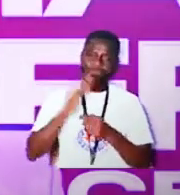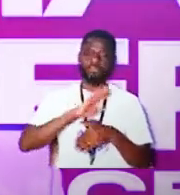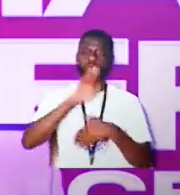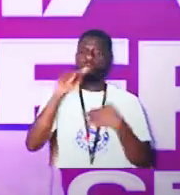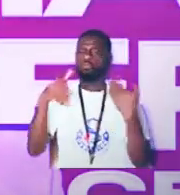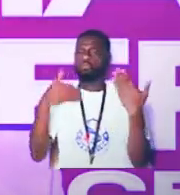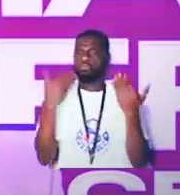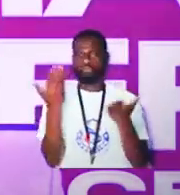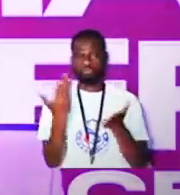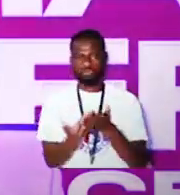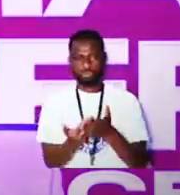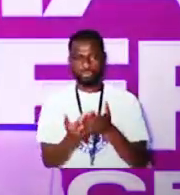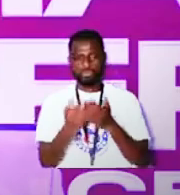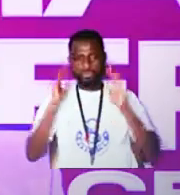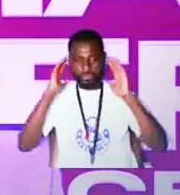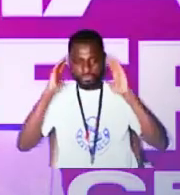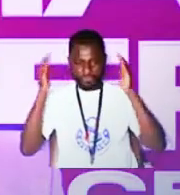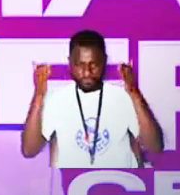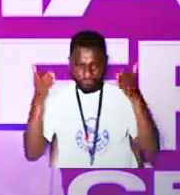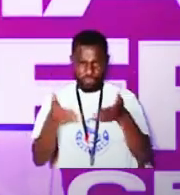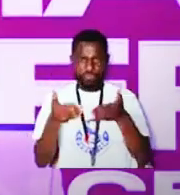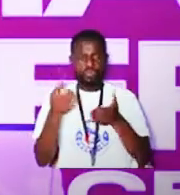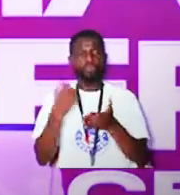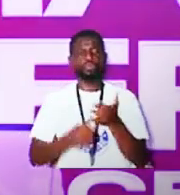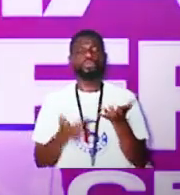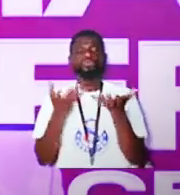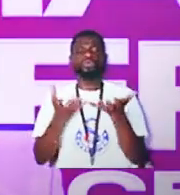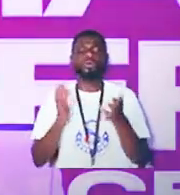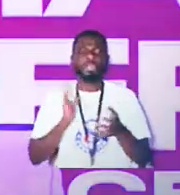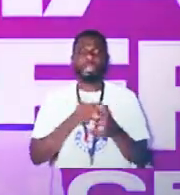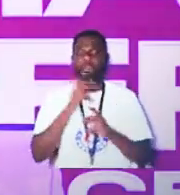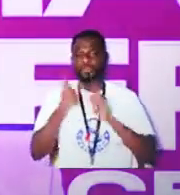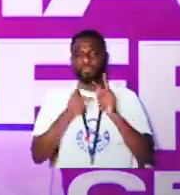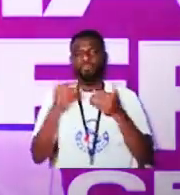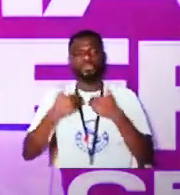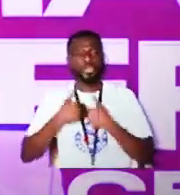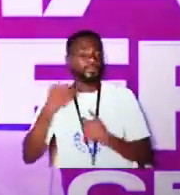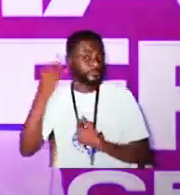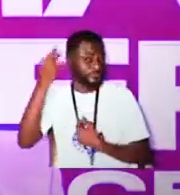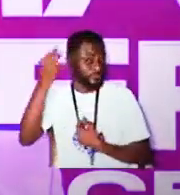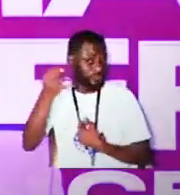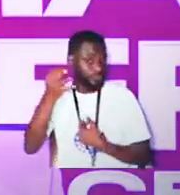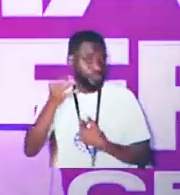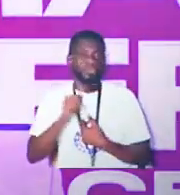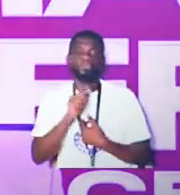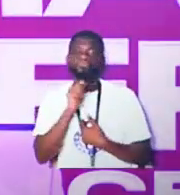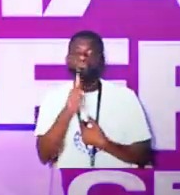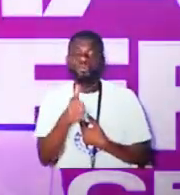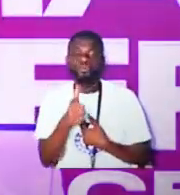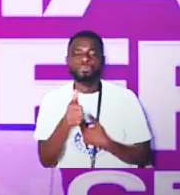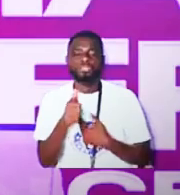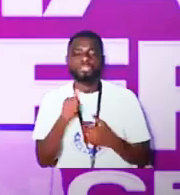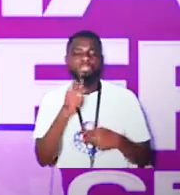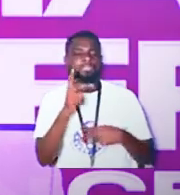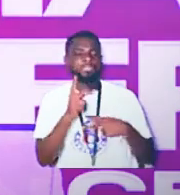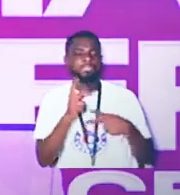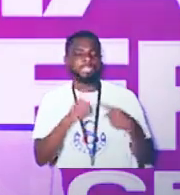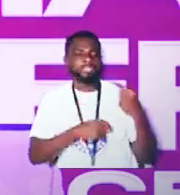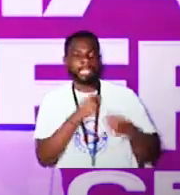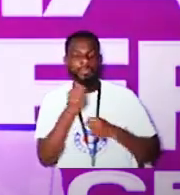address what we want our people to have in future, not the kind of people we want to